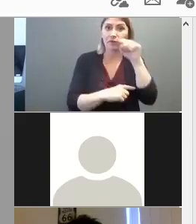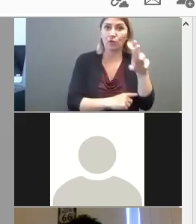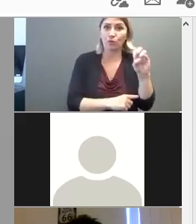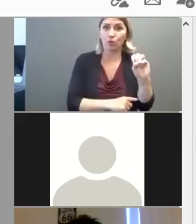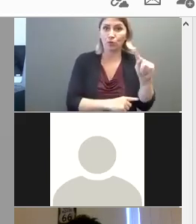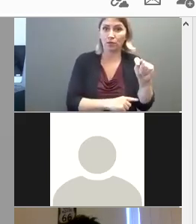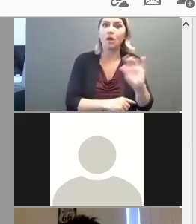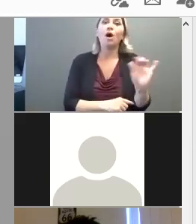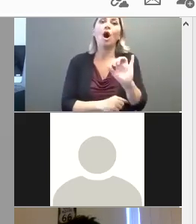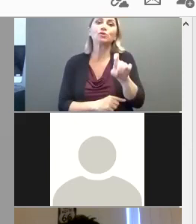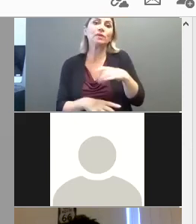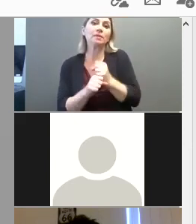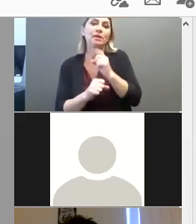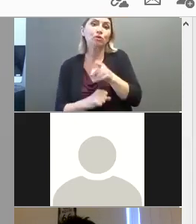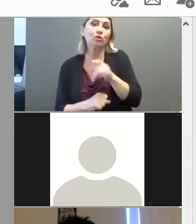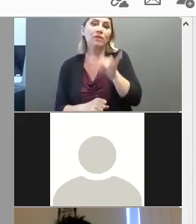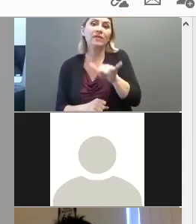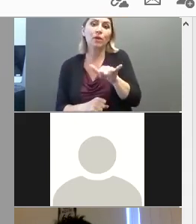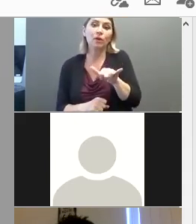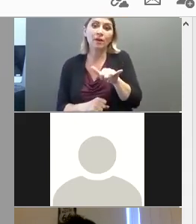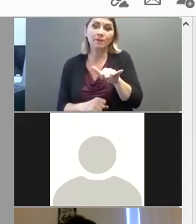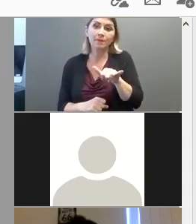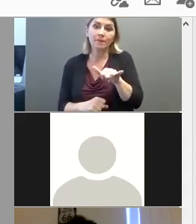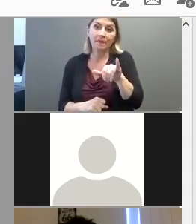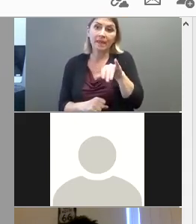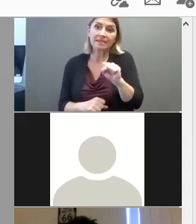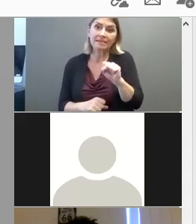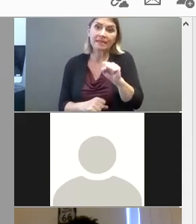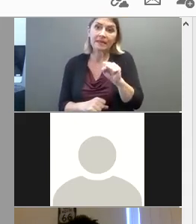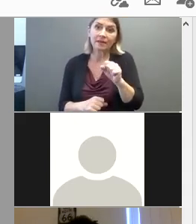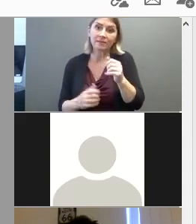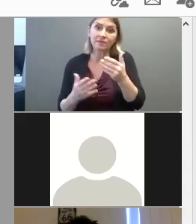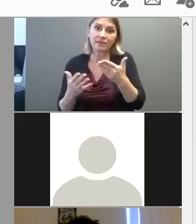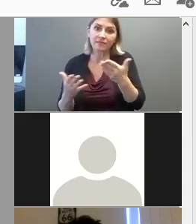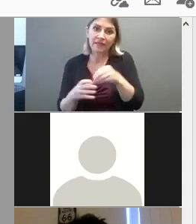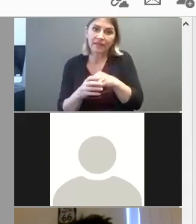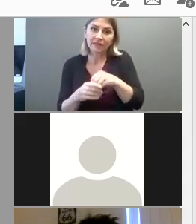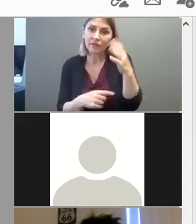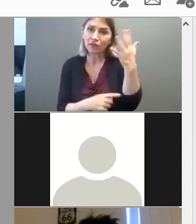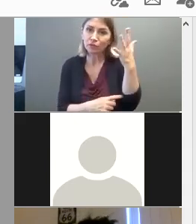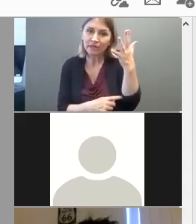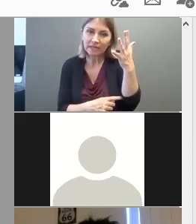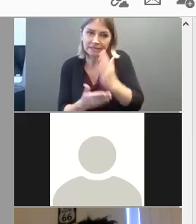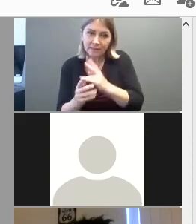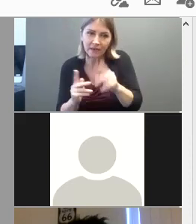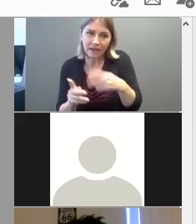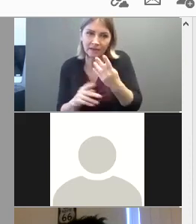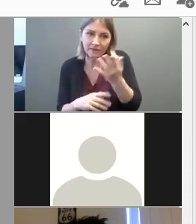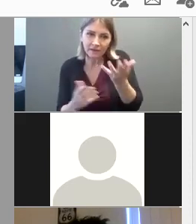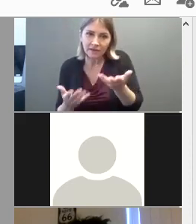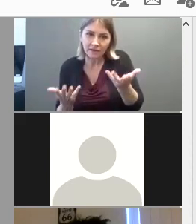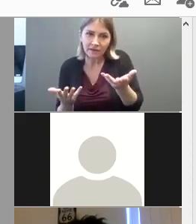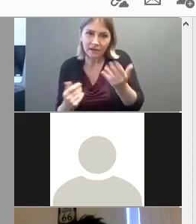we also need to make sure that the resultant thing is also a tree and it's not some sort of a graph.